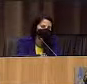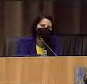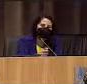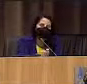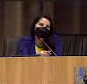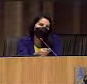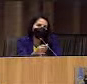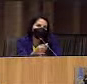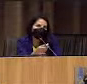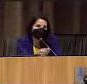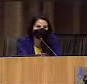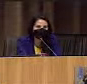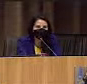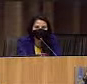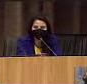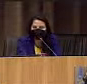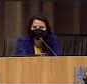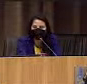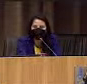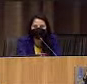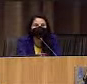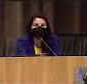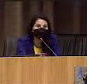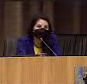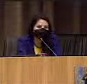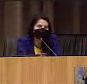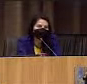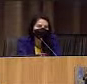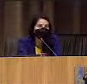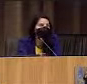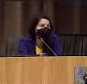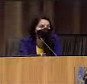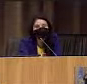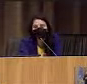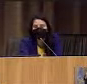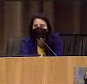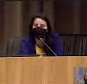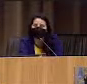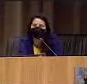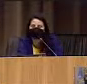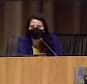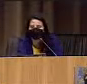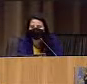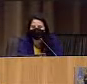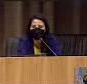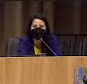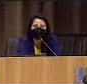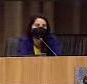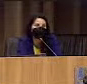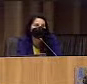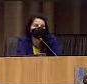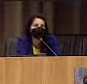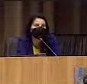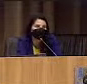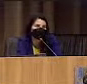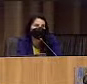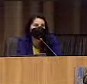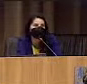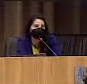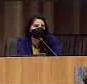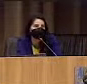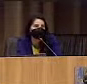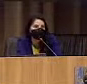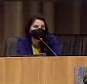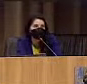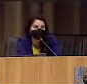2 months after they had the contact with the bank. So it was very fast.